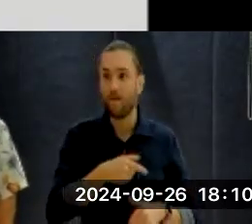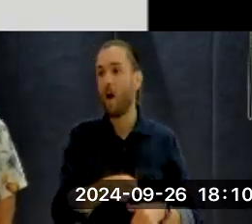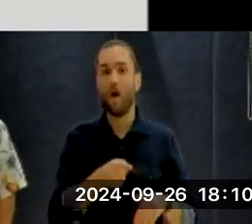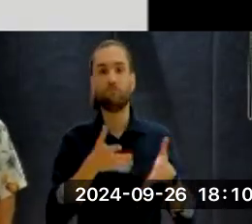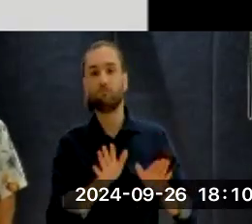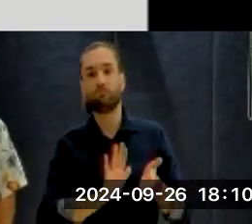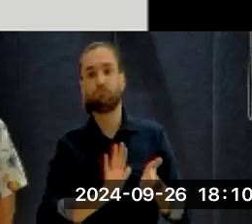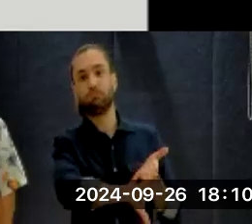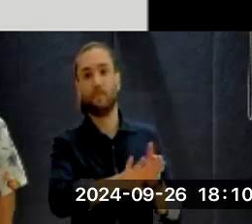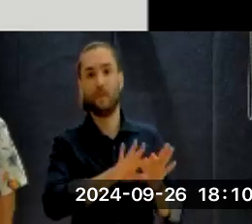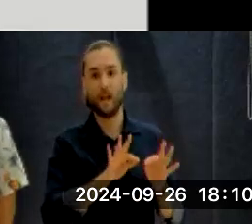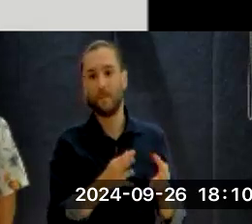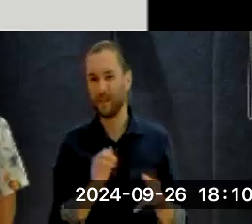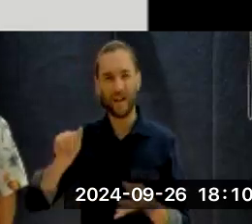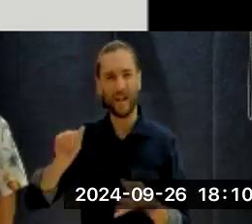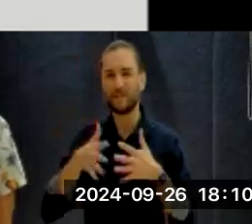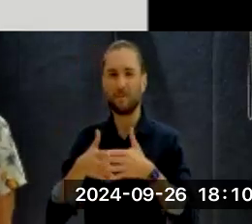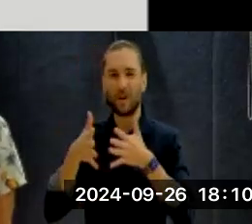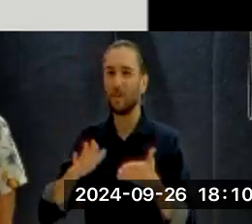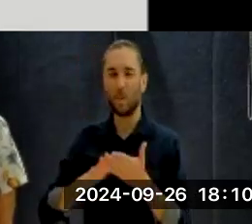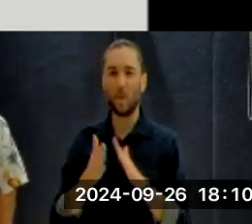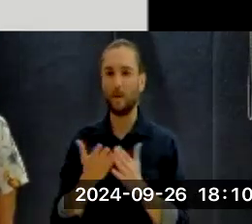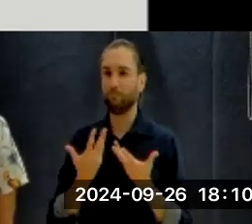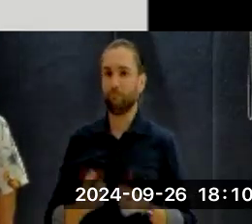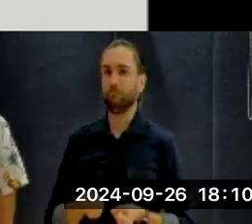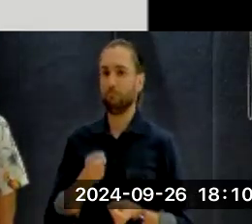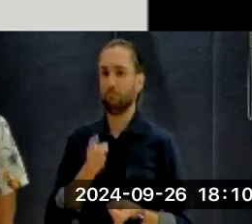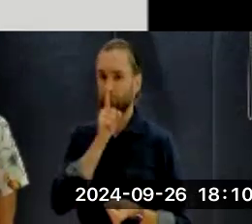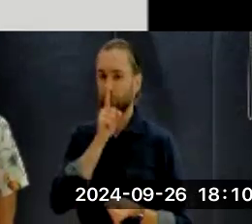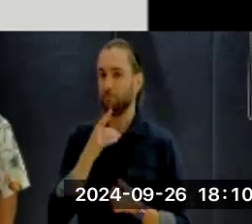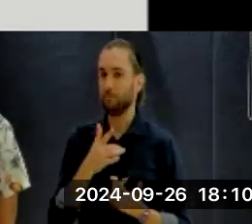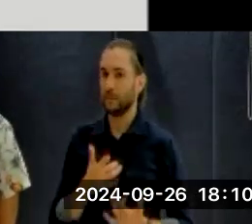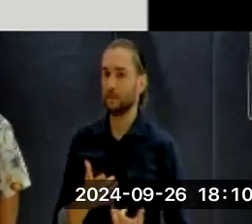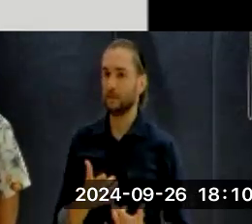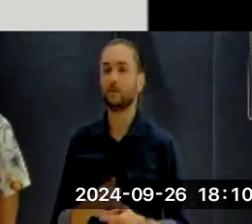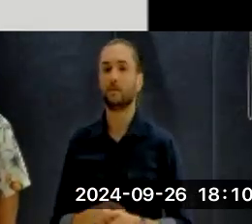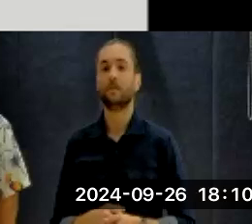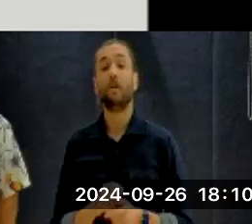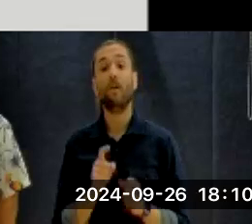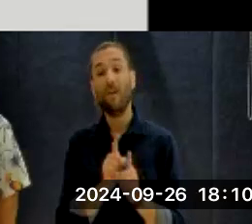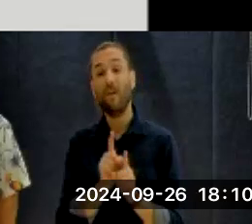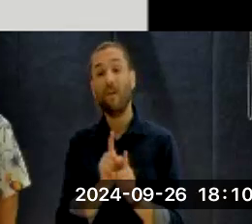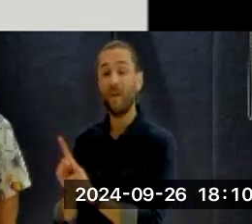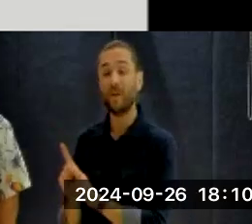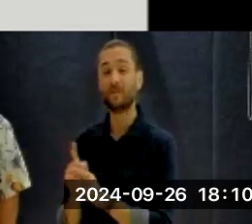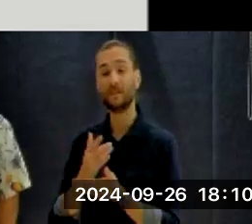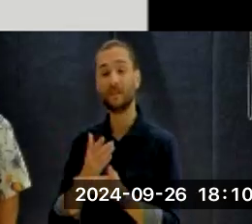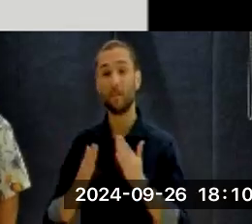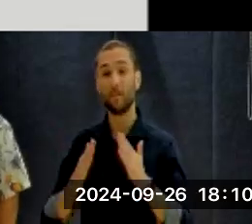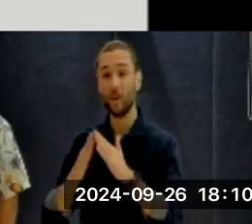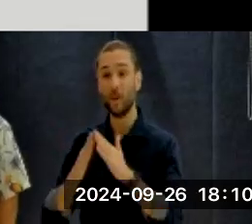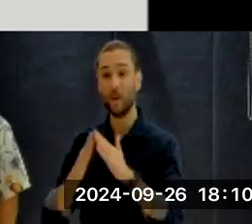communities to talk about disability. There are also more modern things that disability is often, in some communities, the result of,